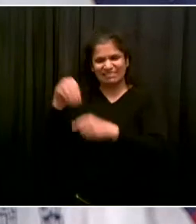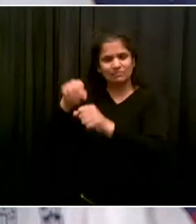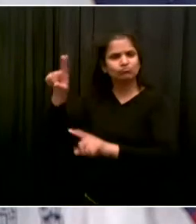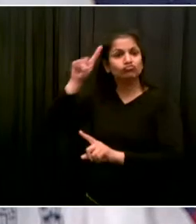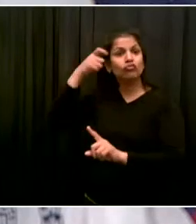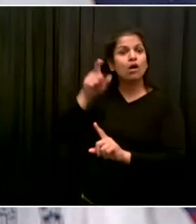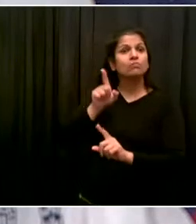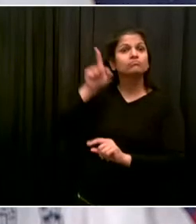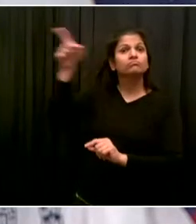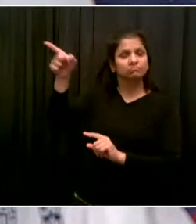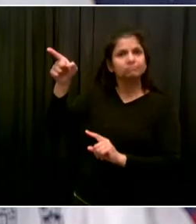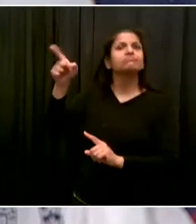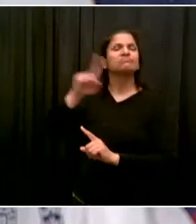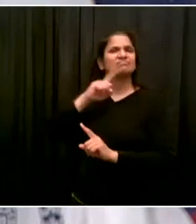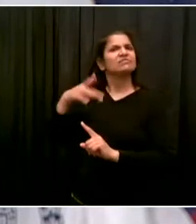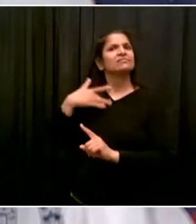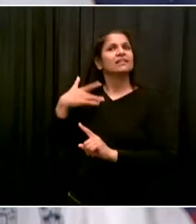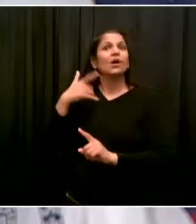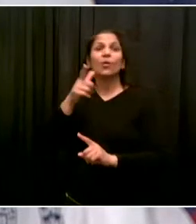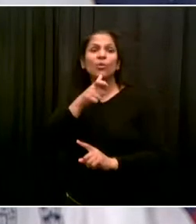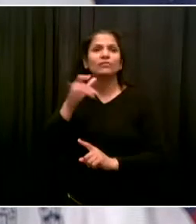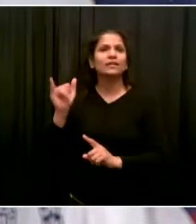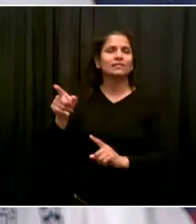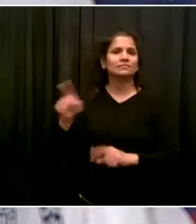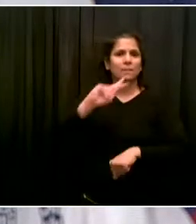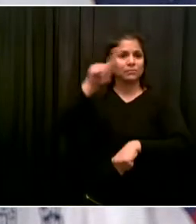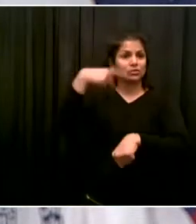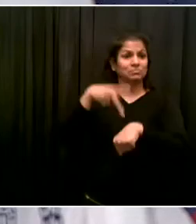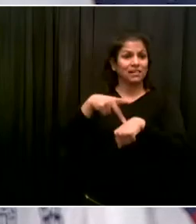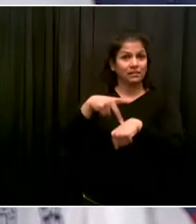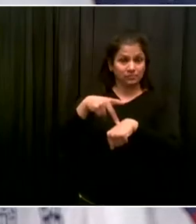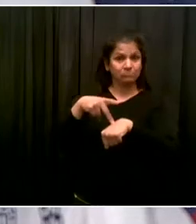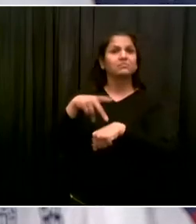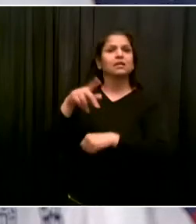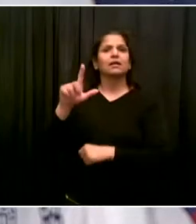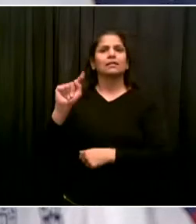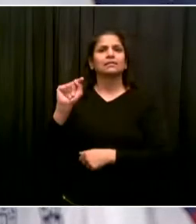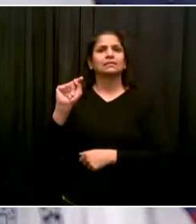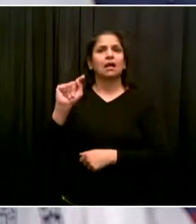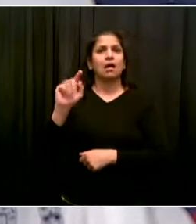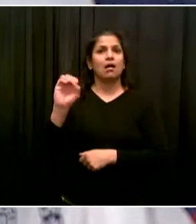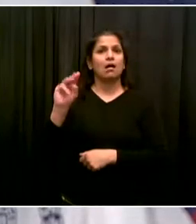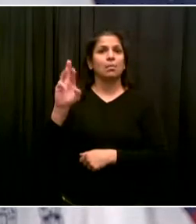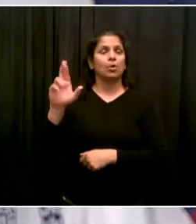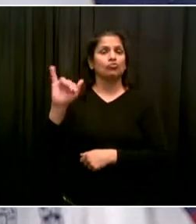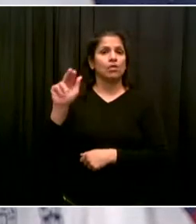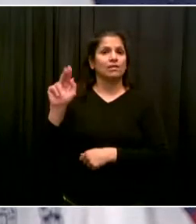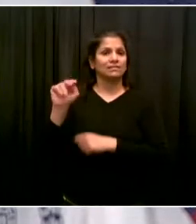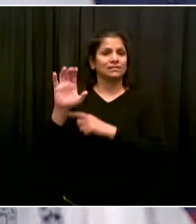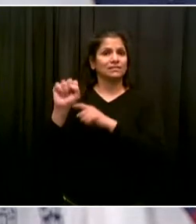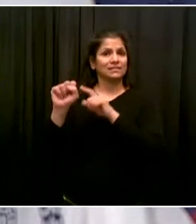going on. Principal Luis Torres, Community School 55 in the Bronx. Are you there?